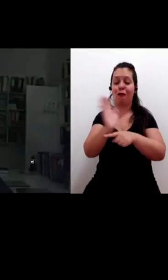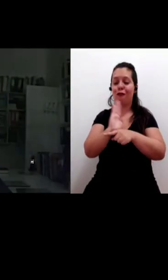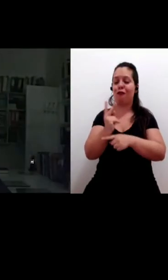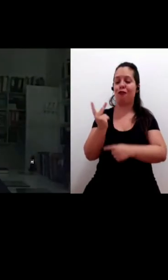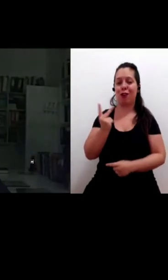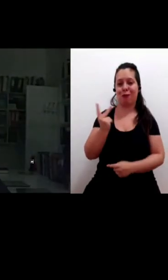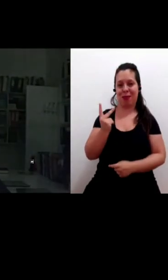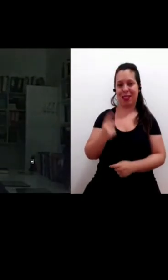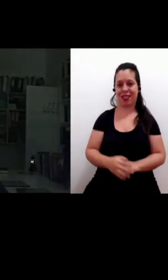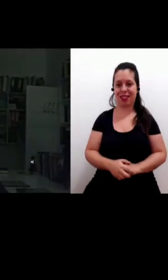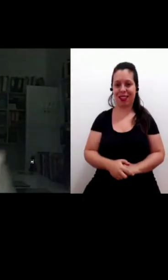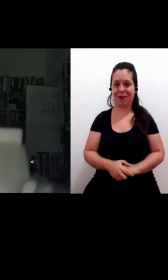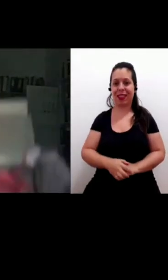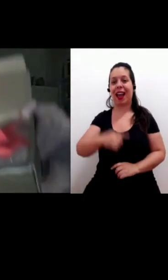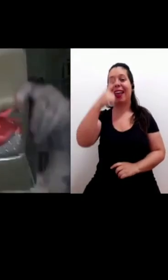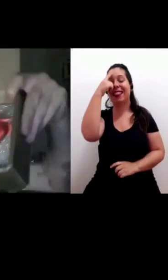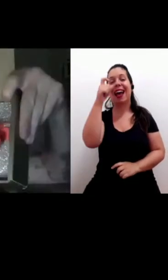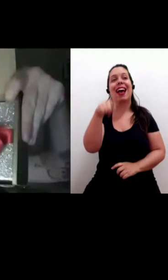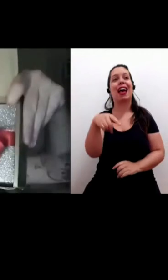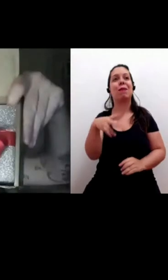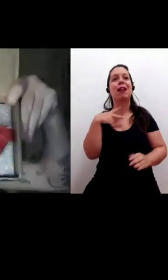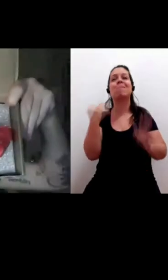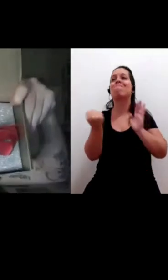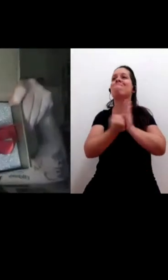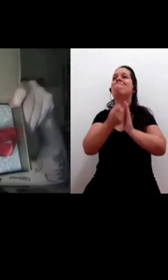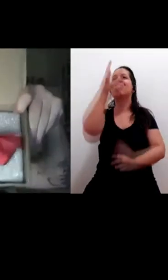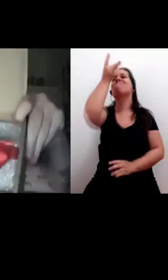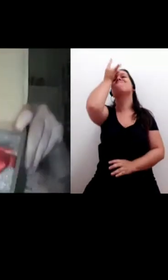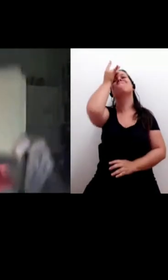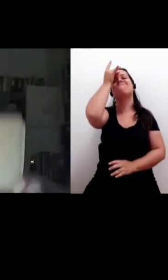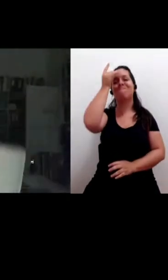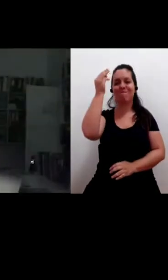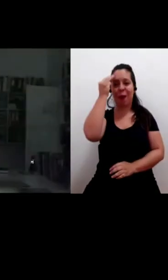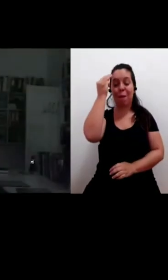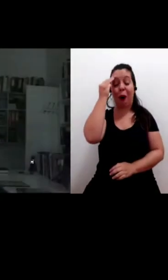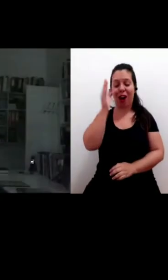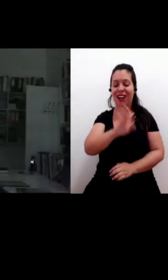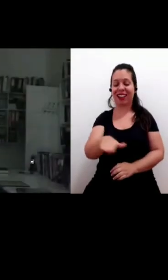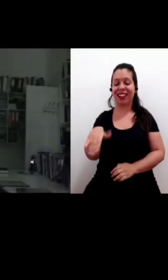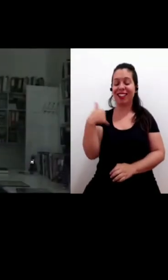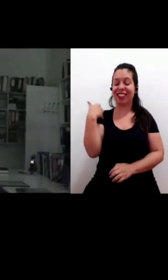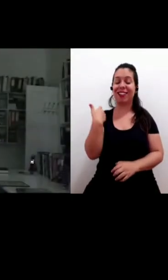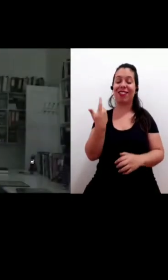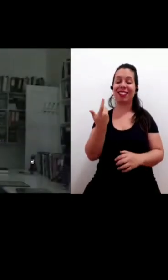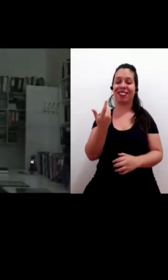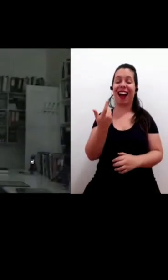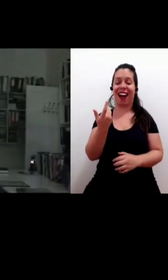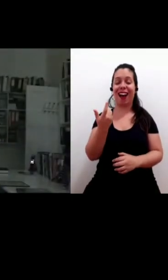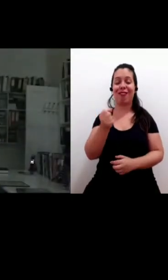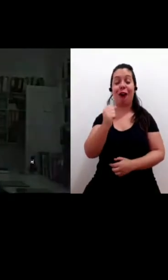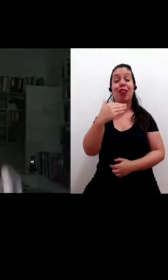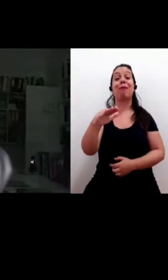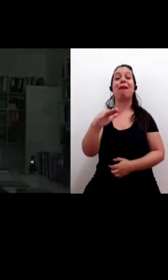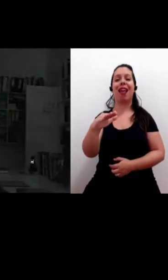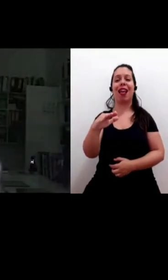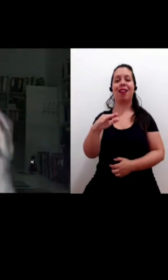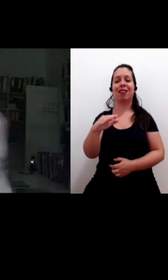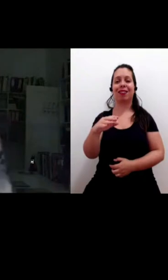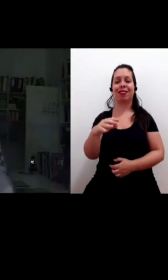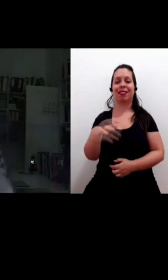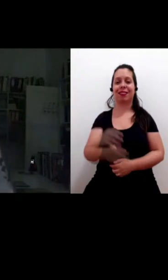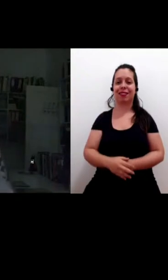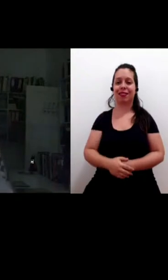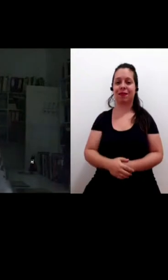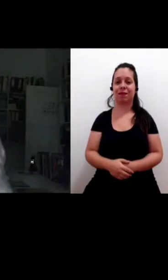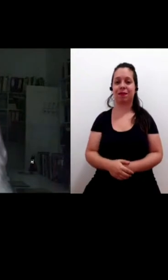mark a child's birthday by giving it a gift of cinema. So it ties into the idea